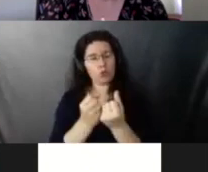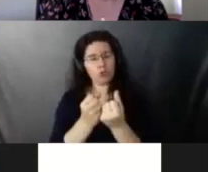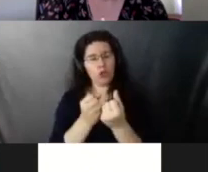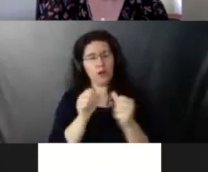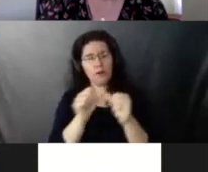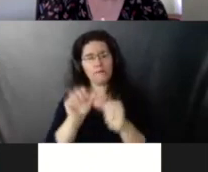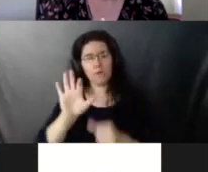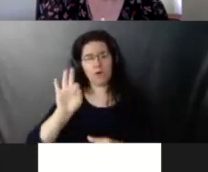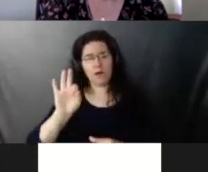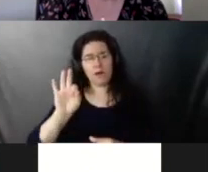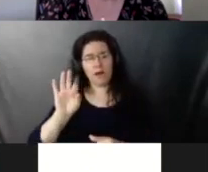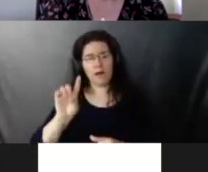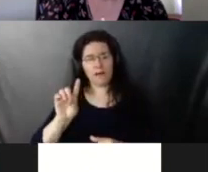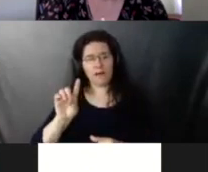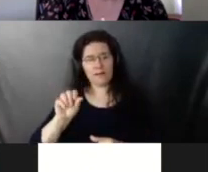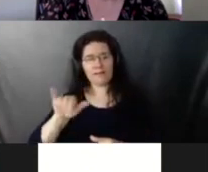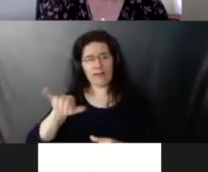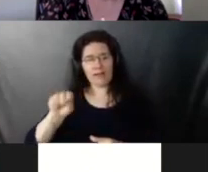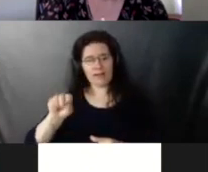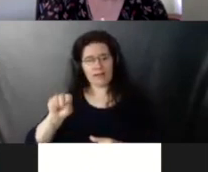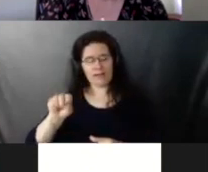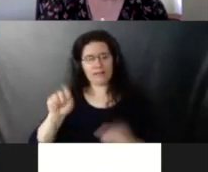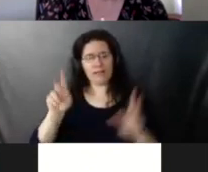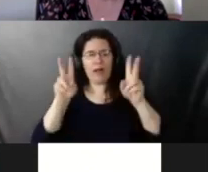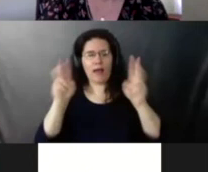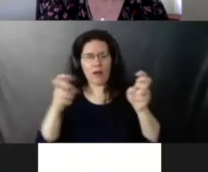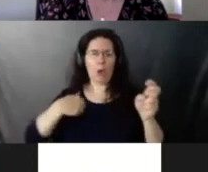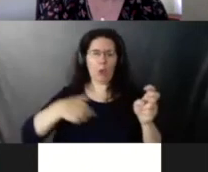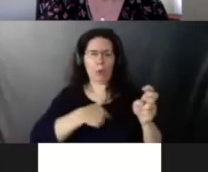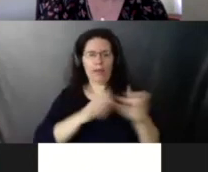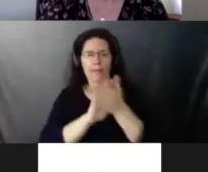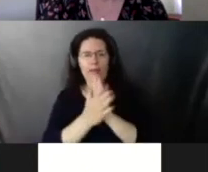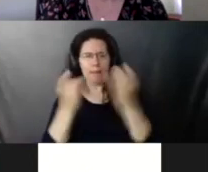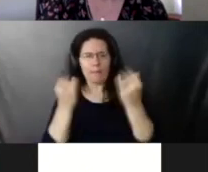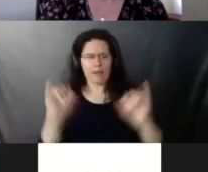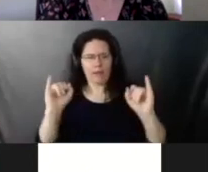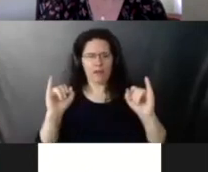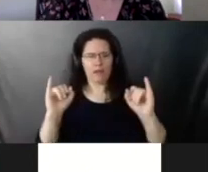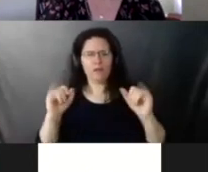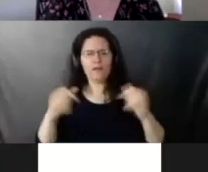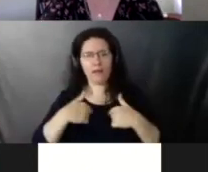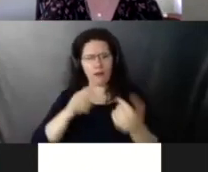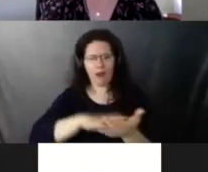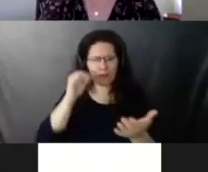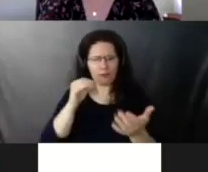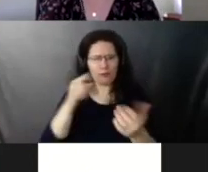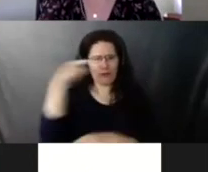was let's become independent, which is I learned during my Yes journey, my Yes year. So